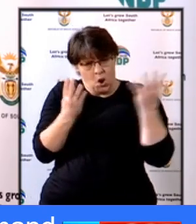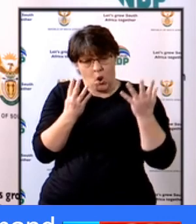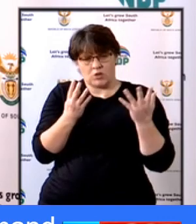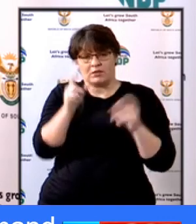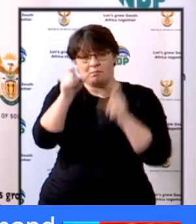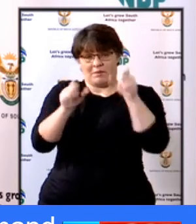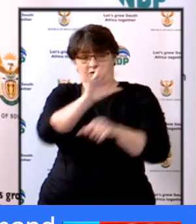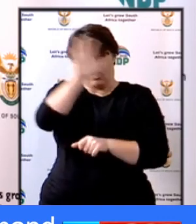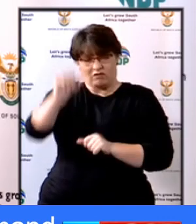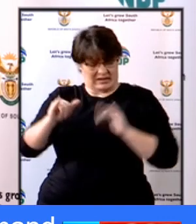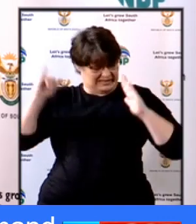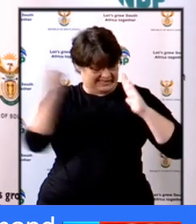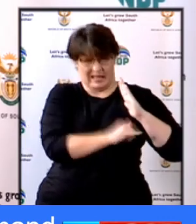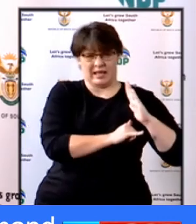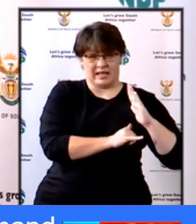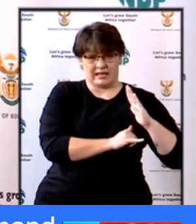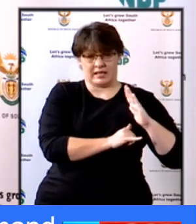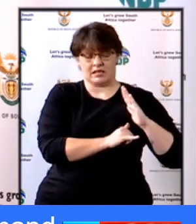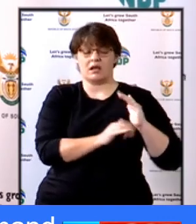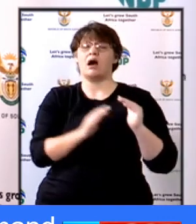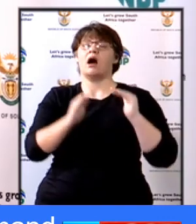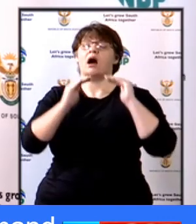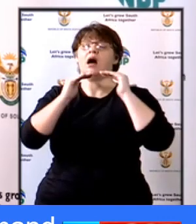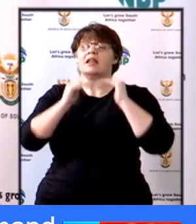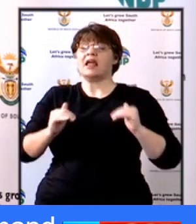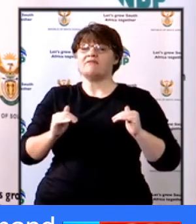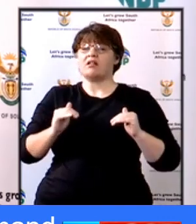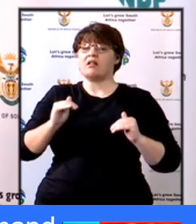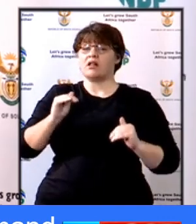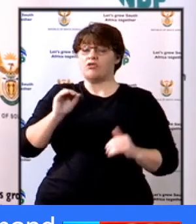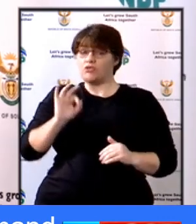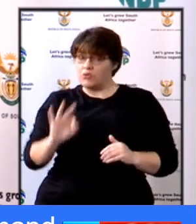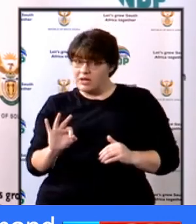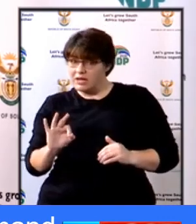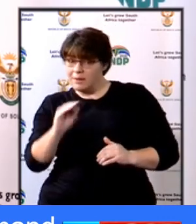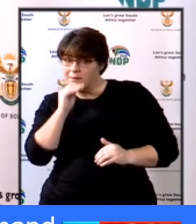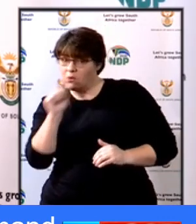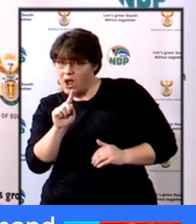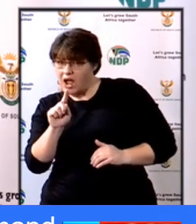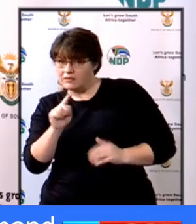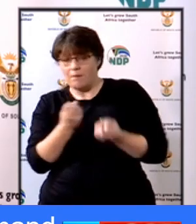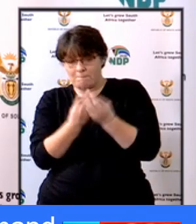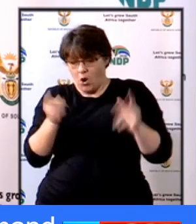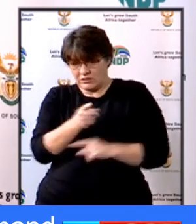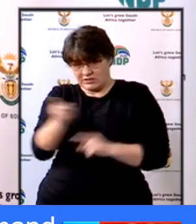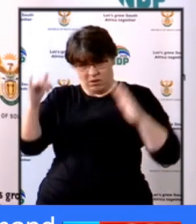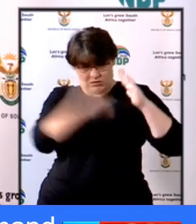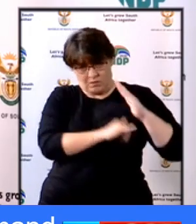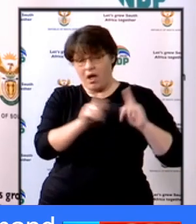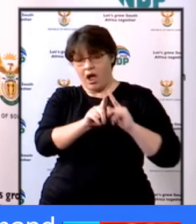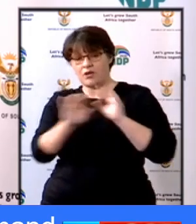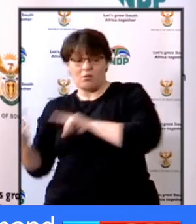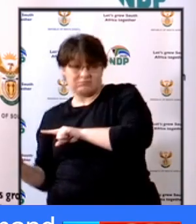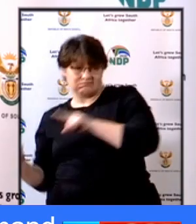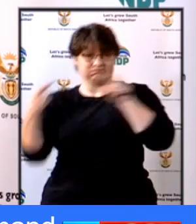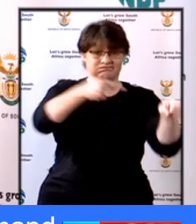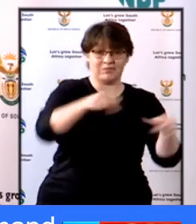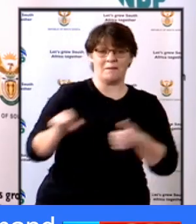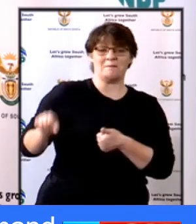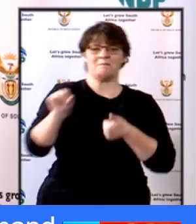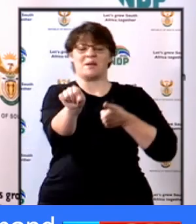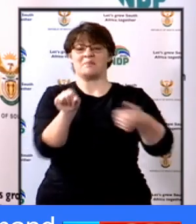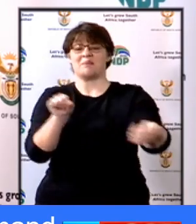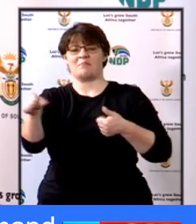possible, level 3 instead is based on most South Africans being at work. That's the big shift in level